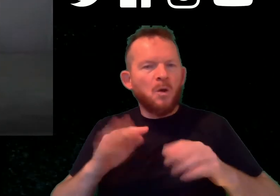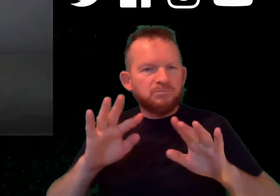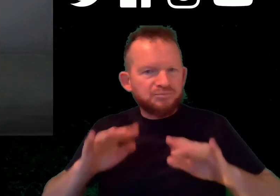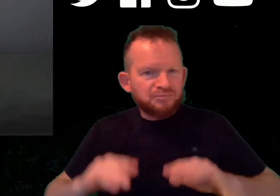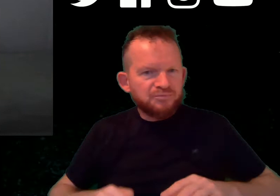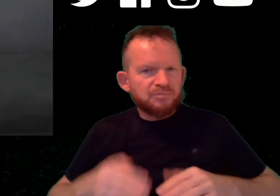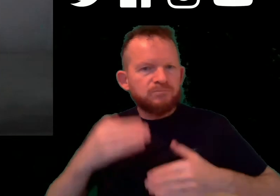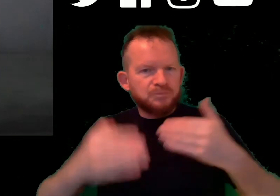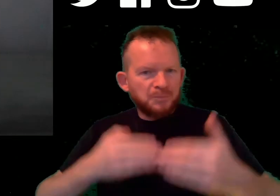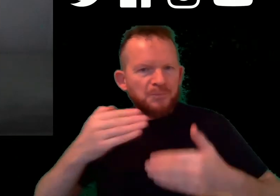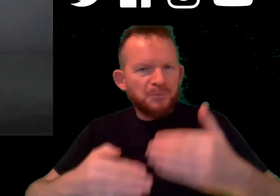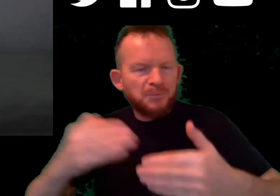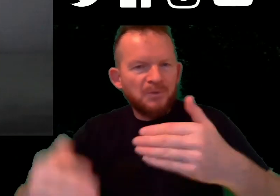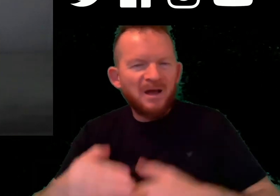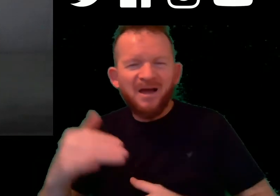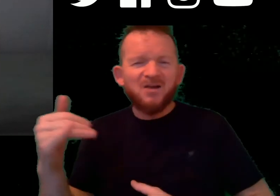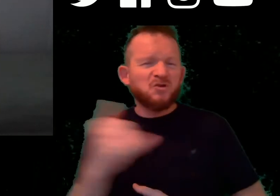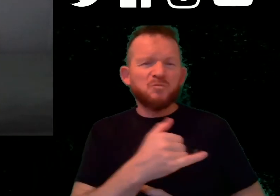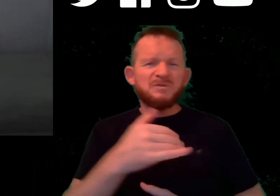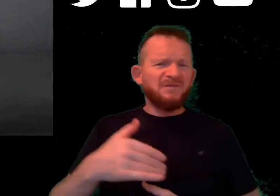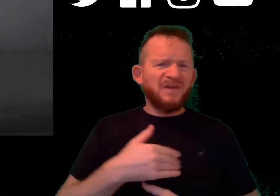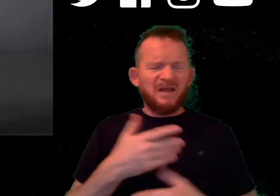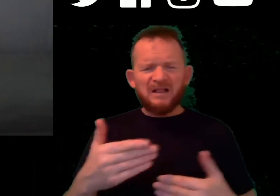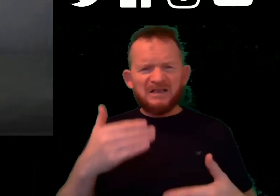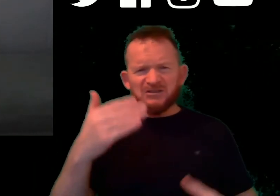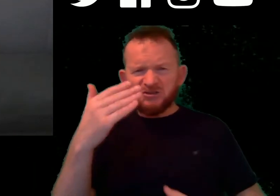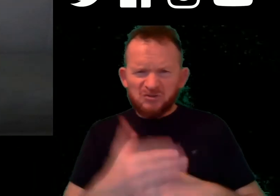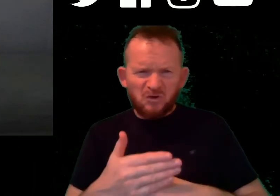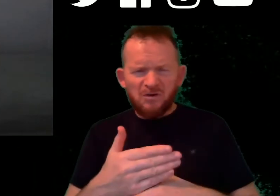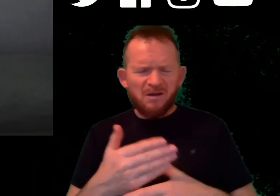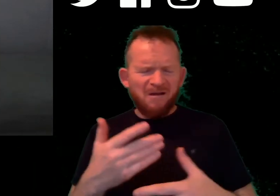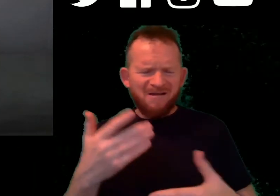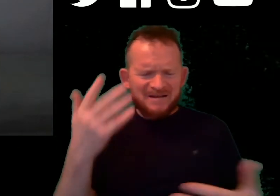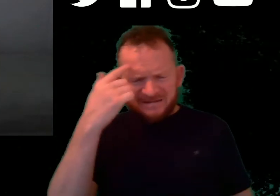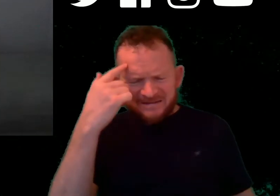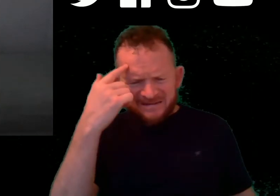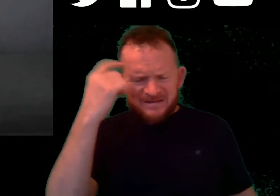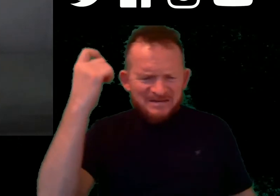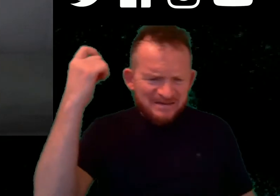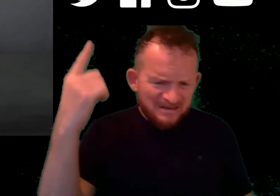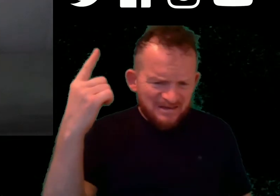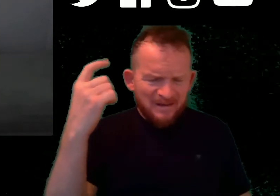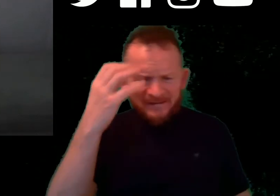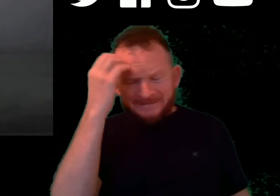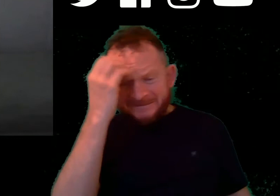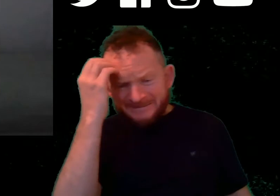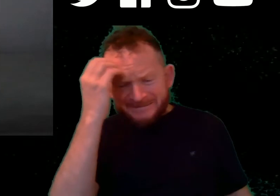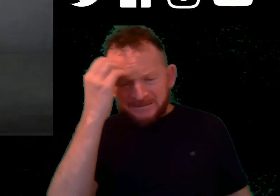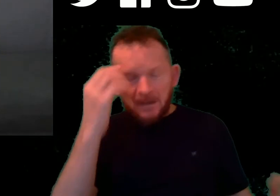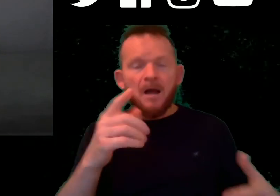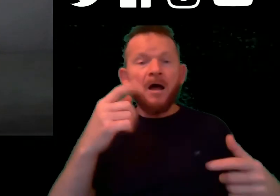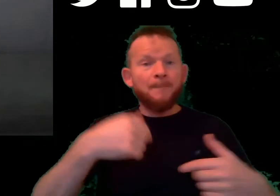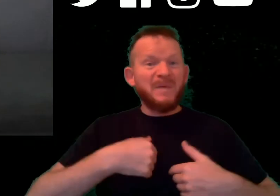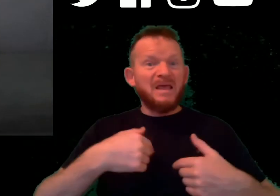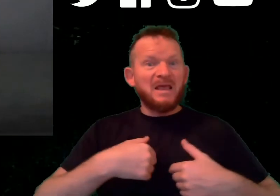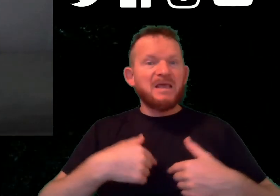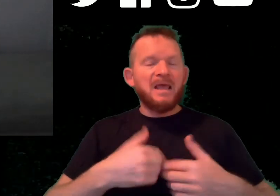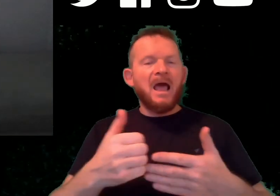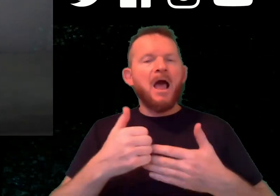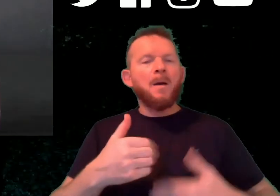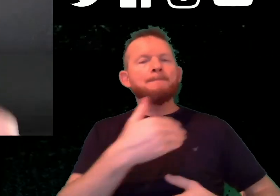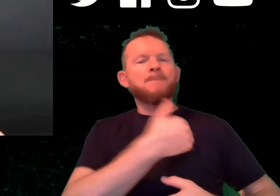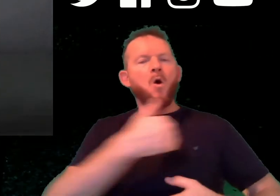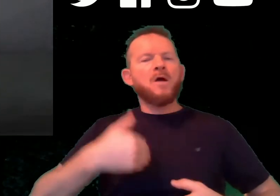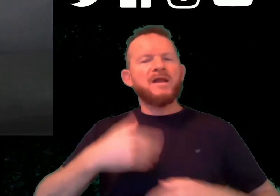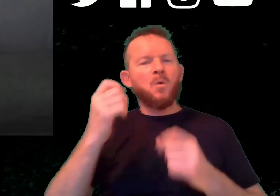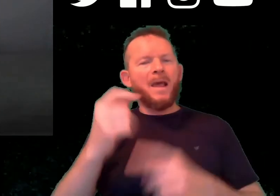progress the text as much as possible. Sometimes it won't feel like you're making much progress, but as long as you're consistent with it, you will. And for